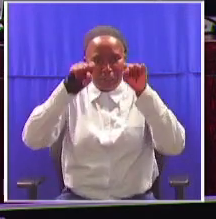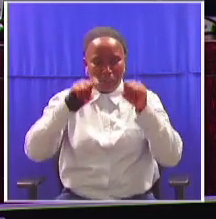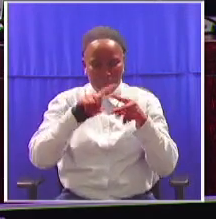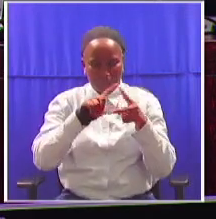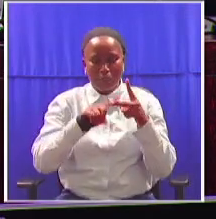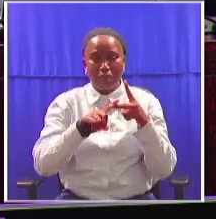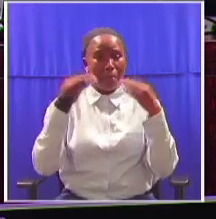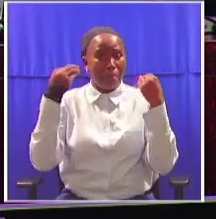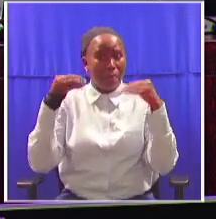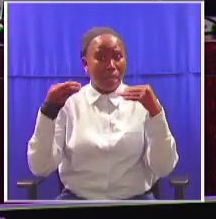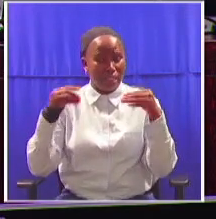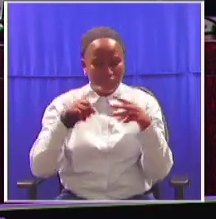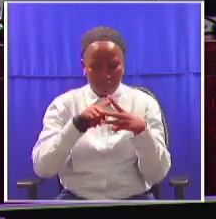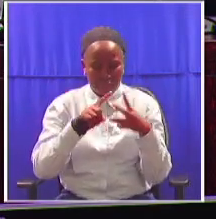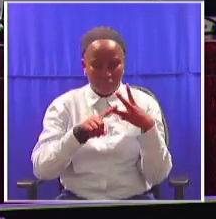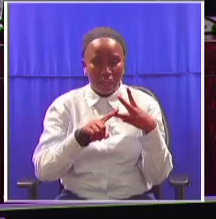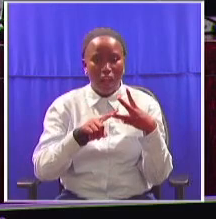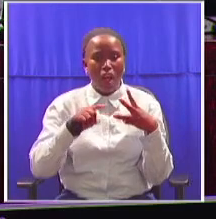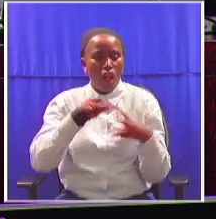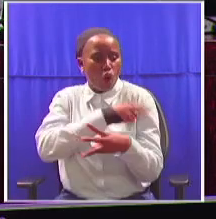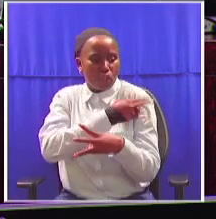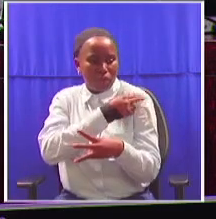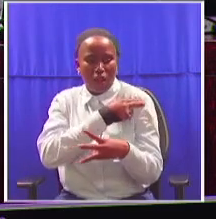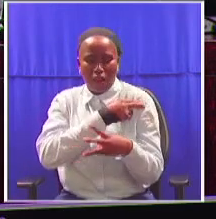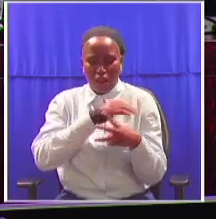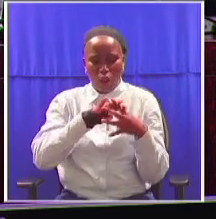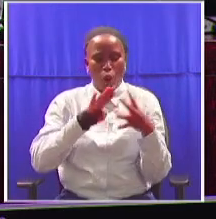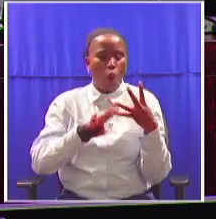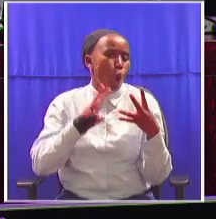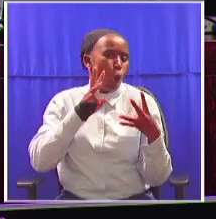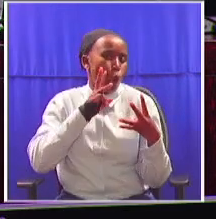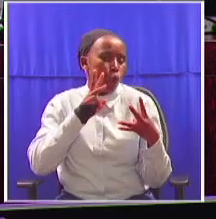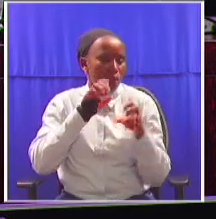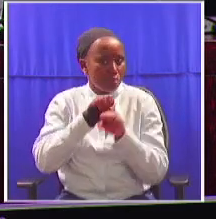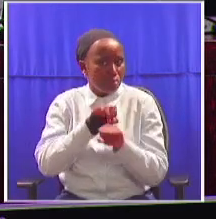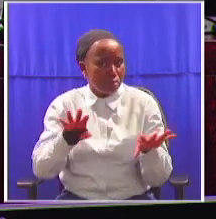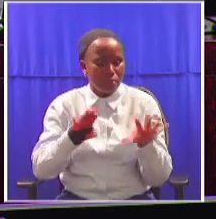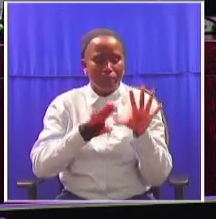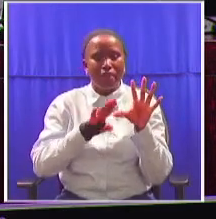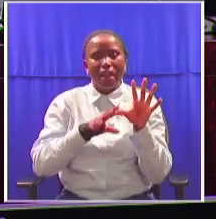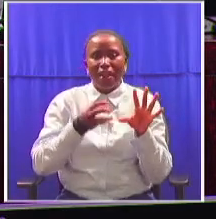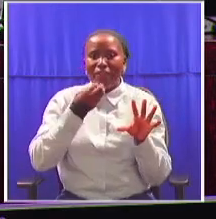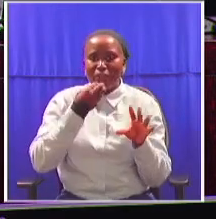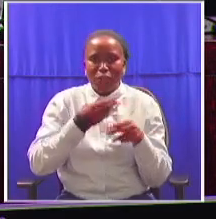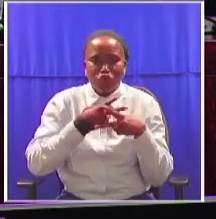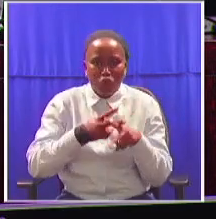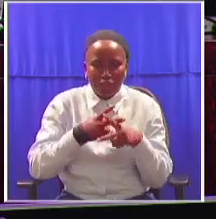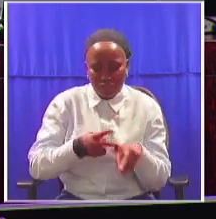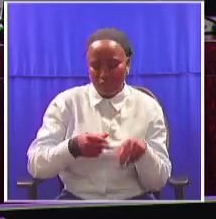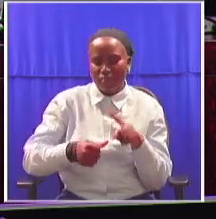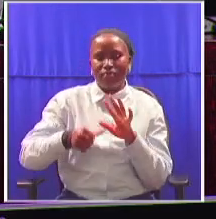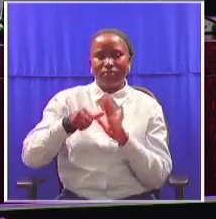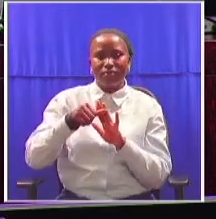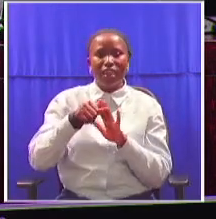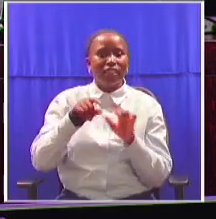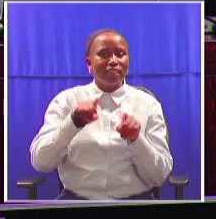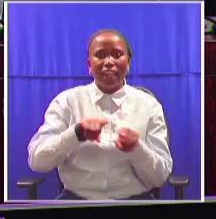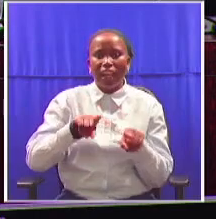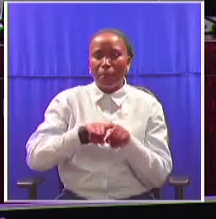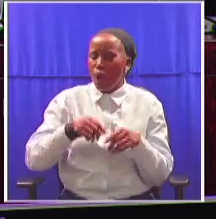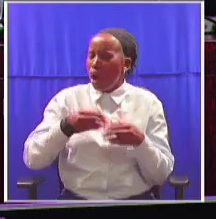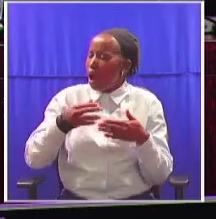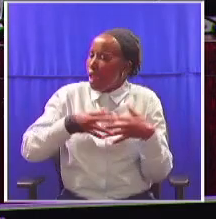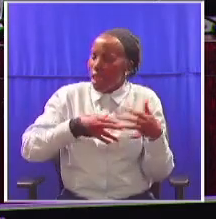businesses, hospitals, water provision, food production, and all aspects of our